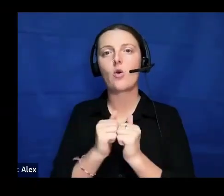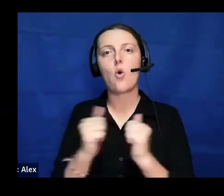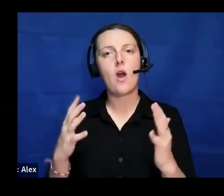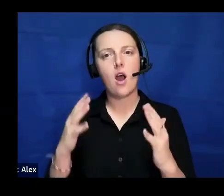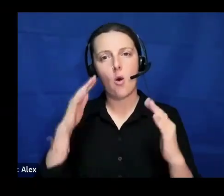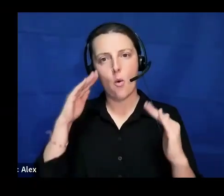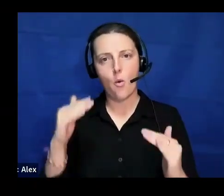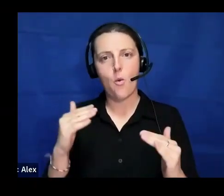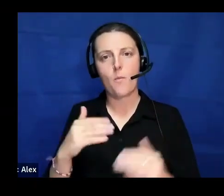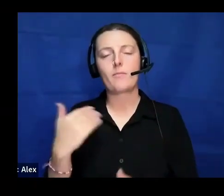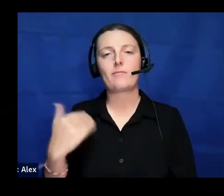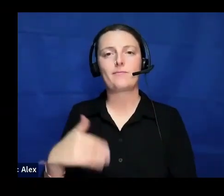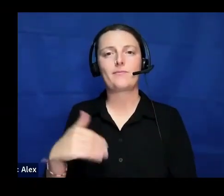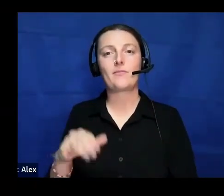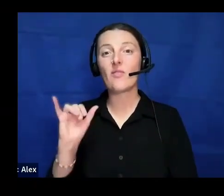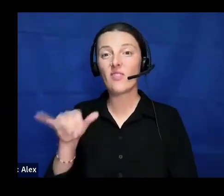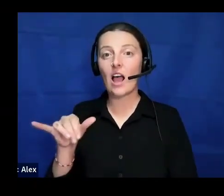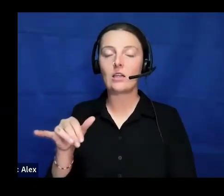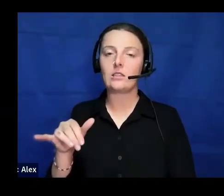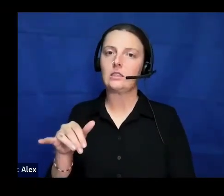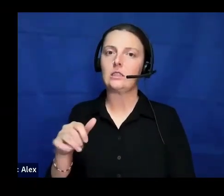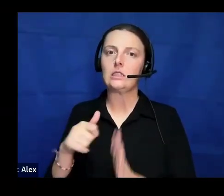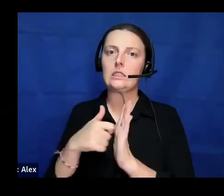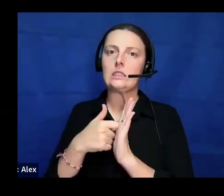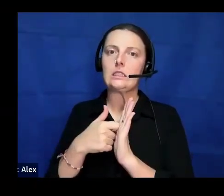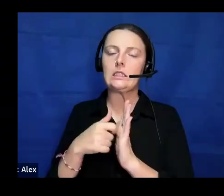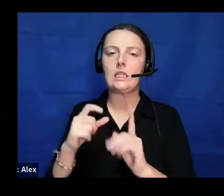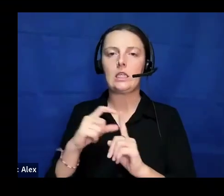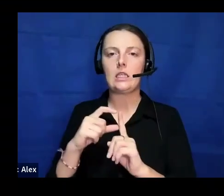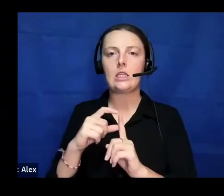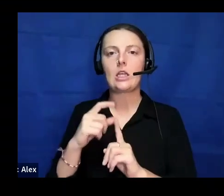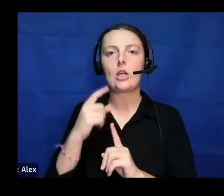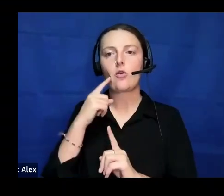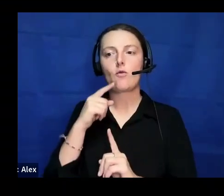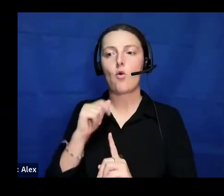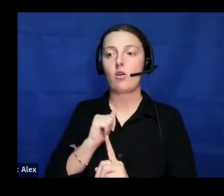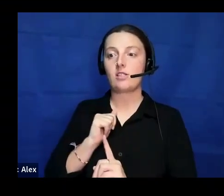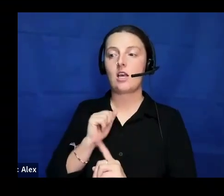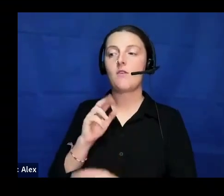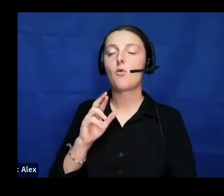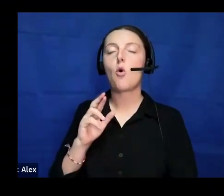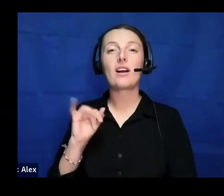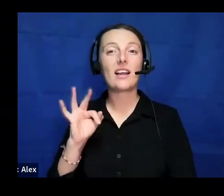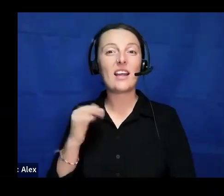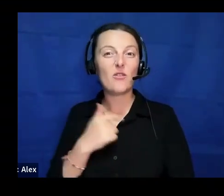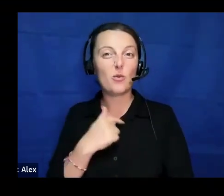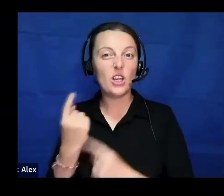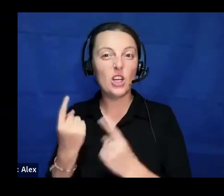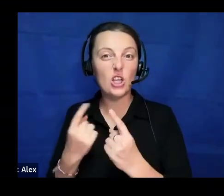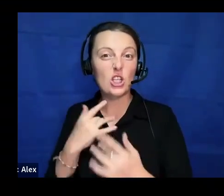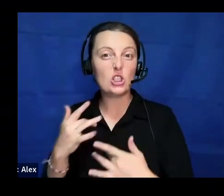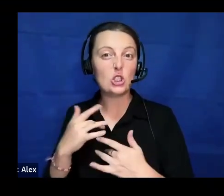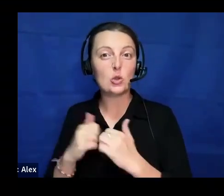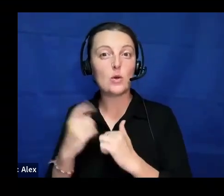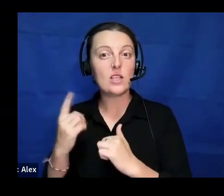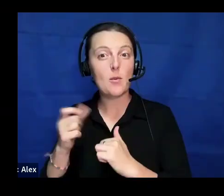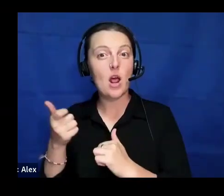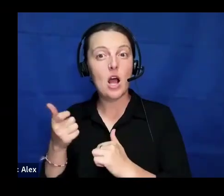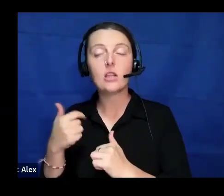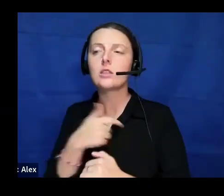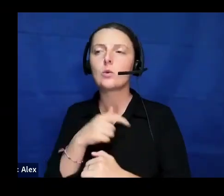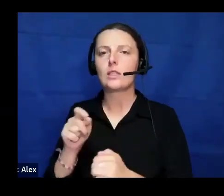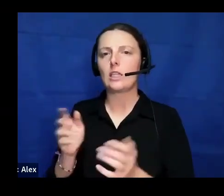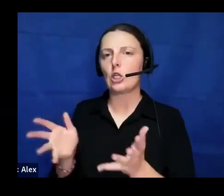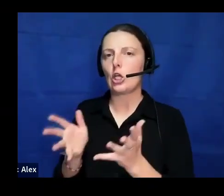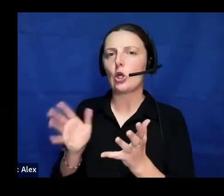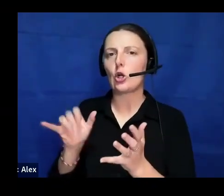And that is a really key indicator to ourselves, or if we're concerned about someone else, that we need to encourage that person to seek